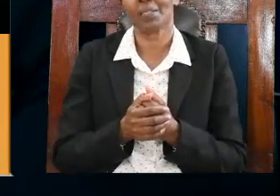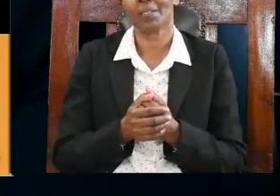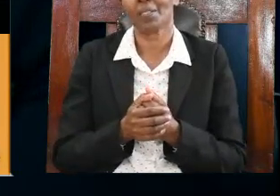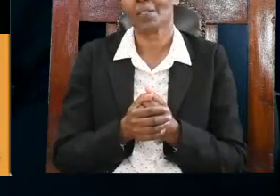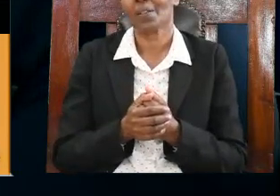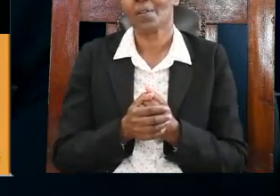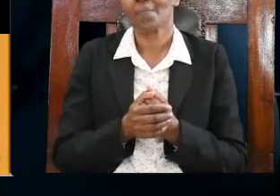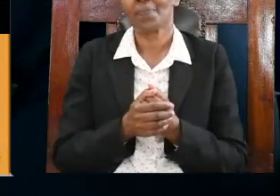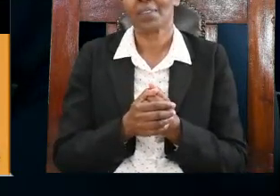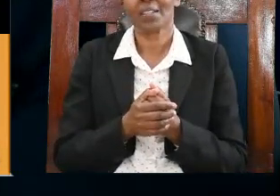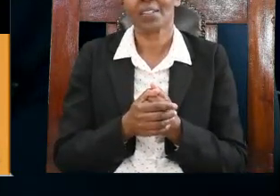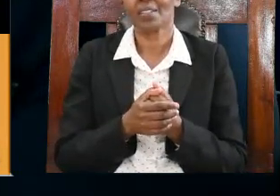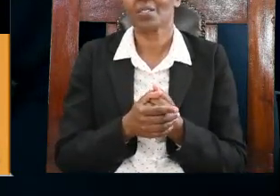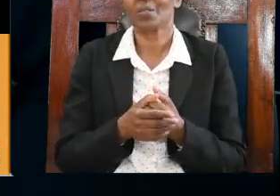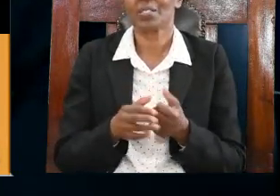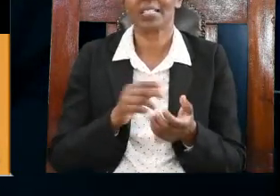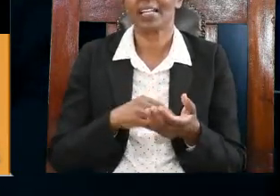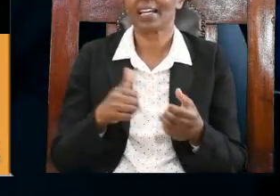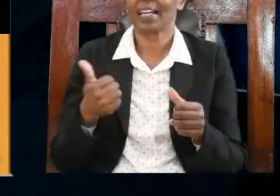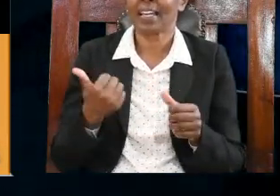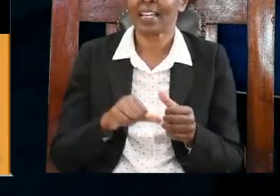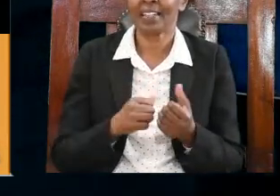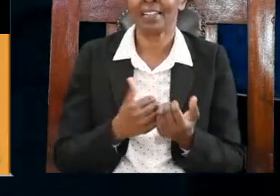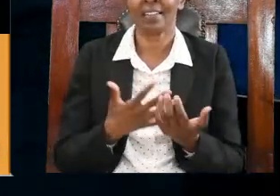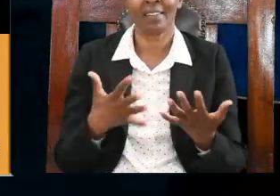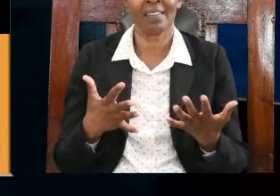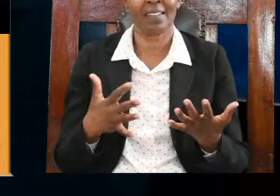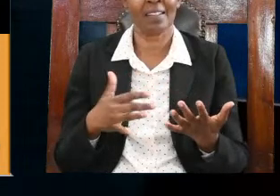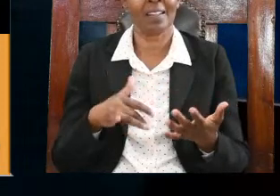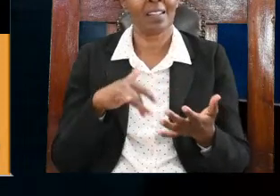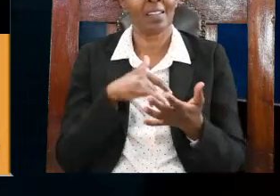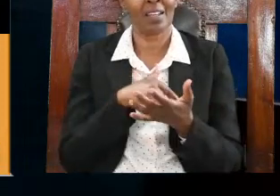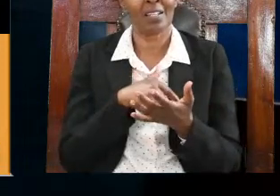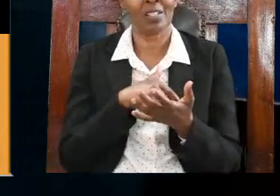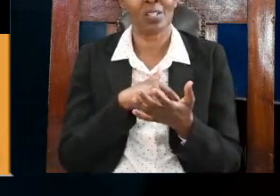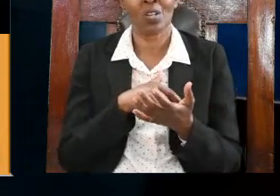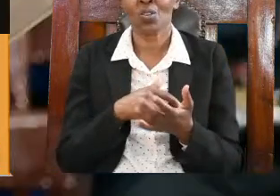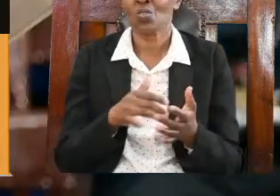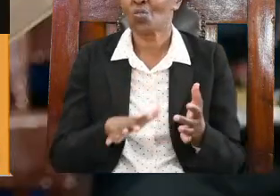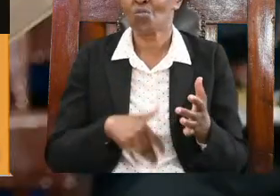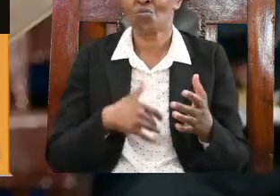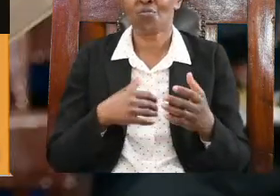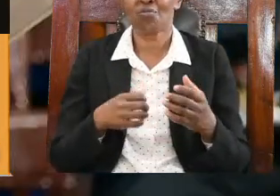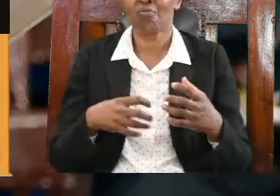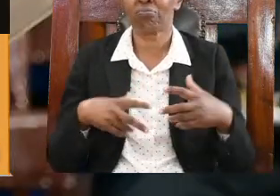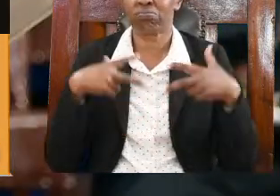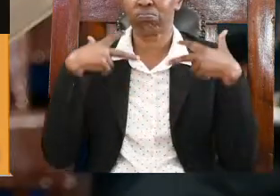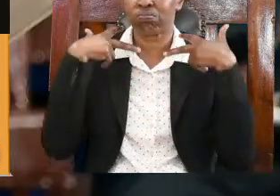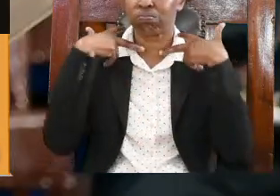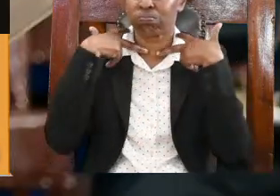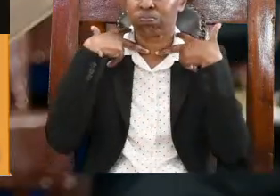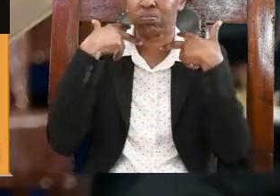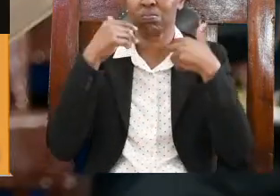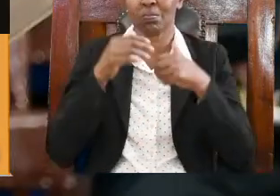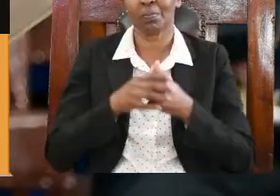And you know, this could refer to any situation where you feel trapped. You didn't plan